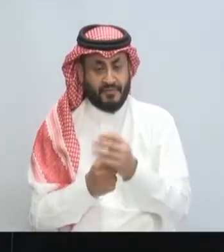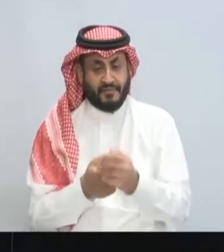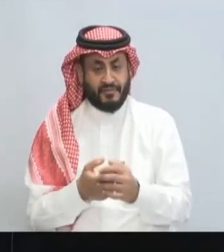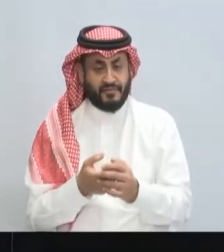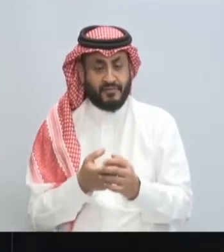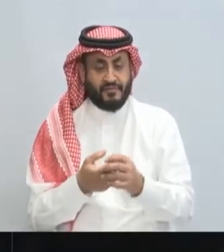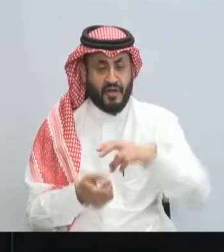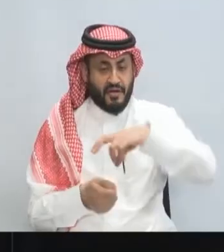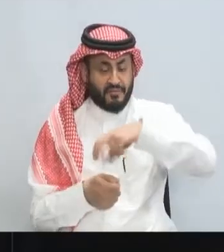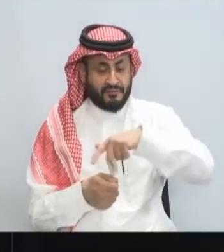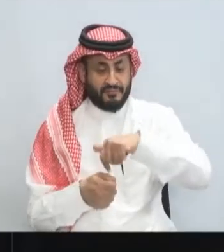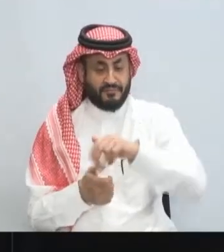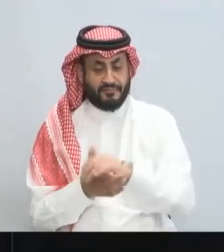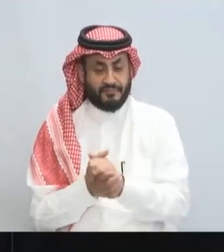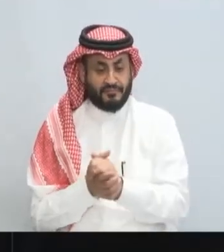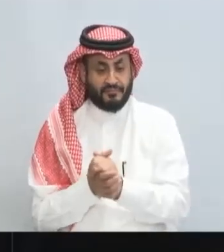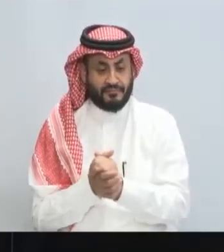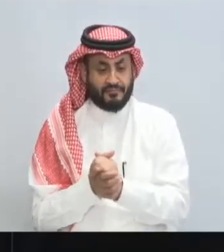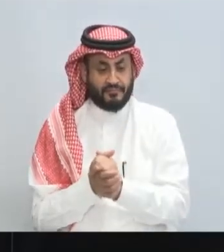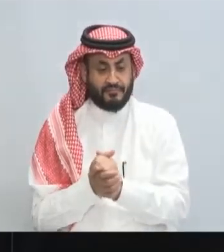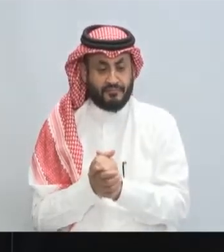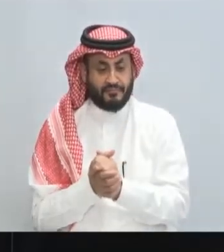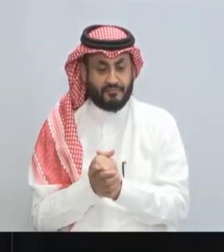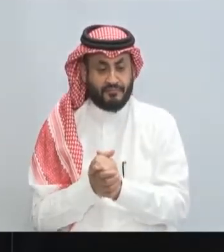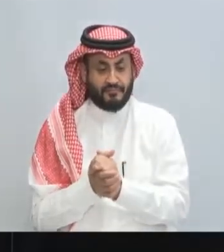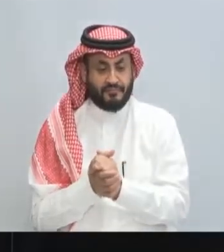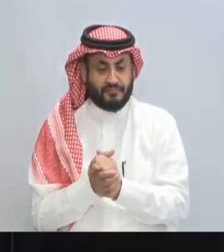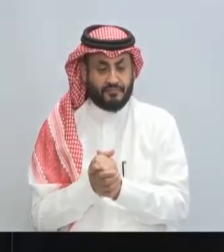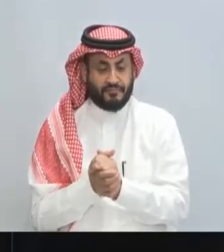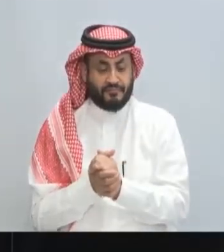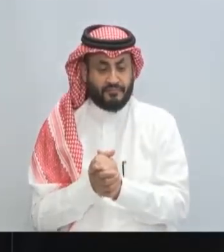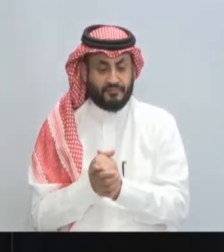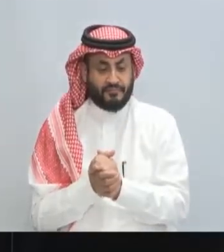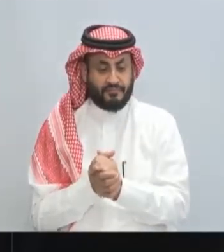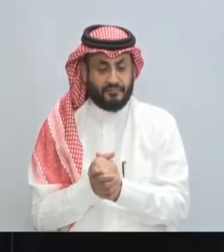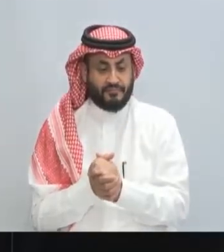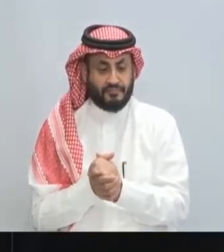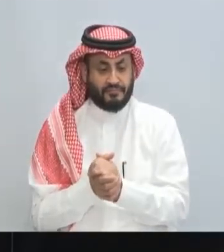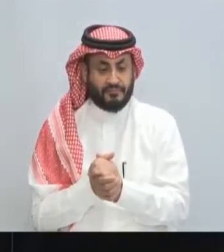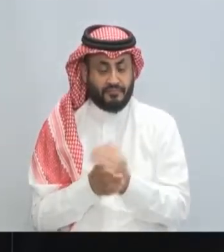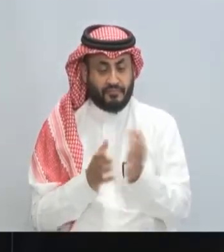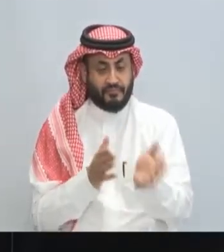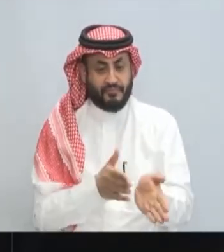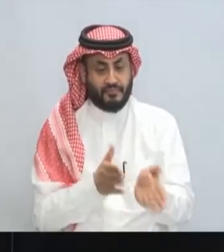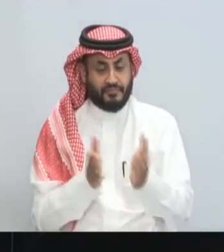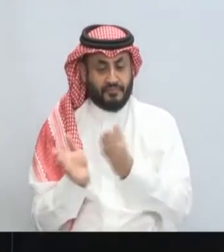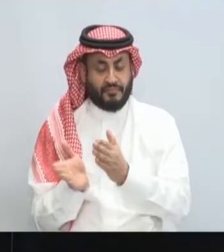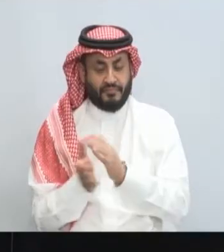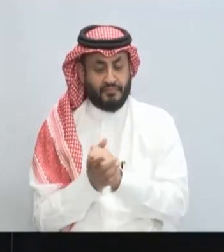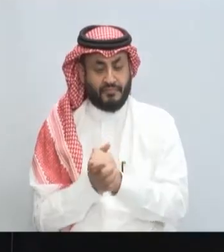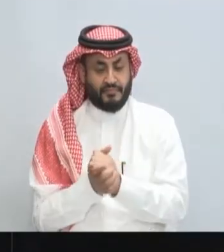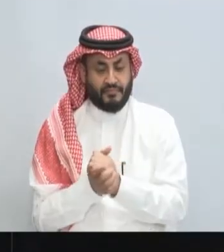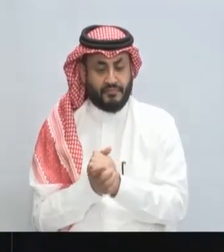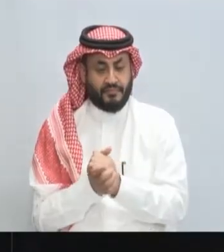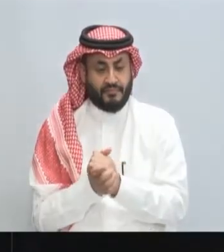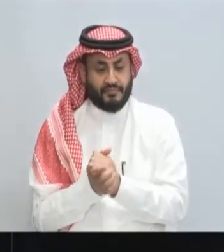going to write about lemons, and so on. Now let us move on to the second part of this chant.